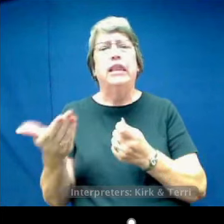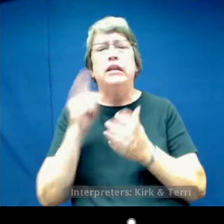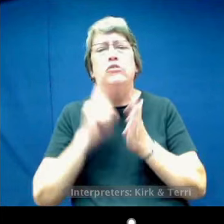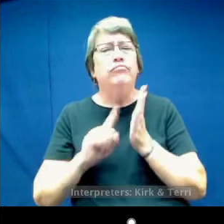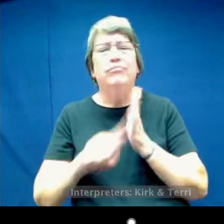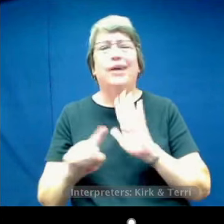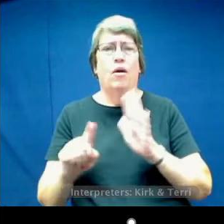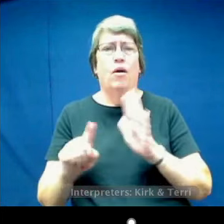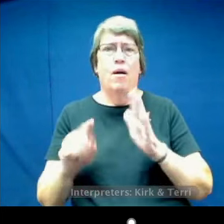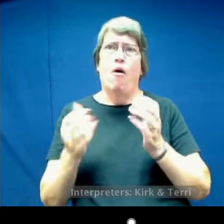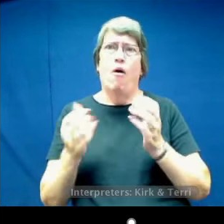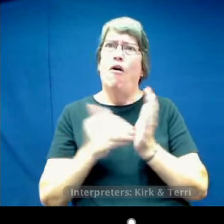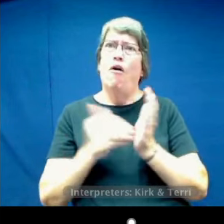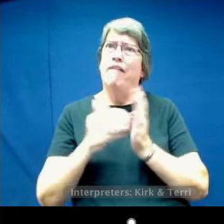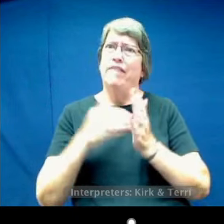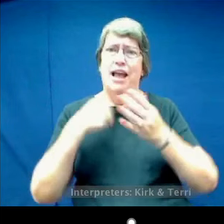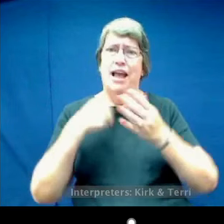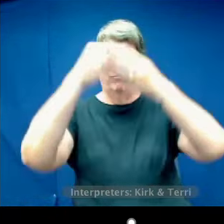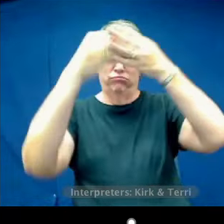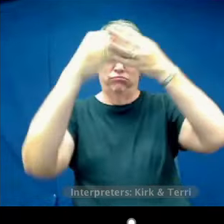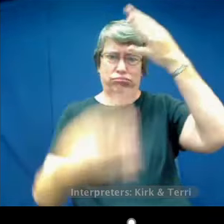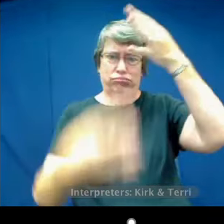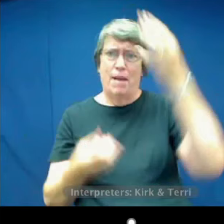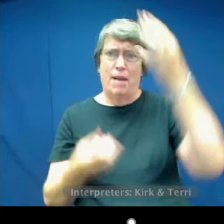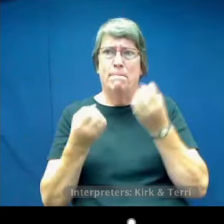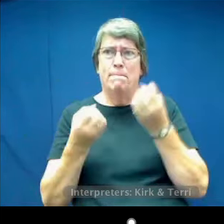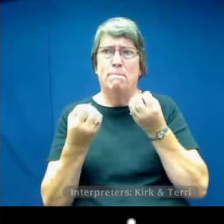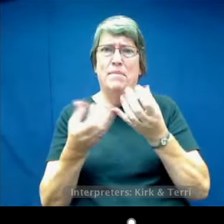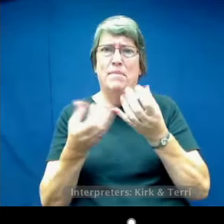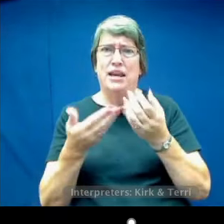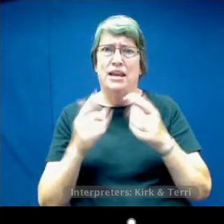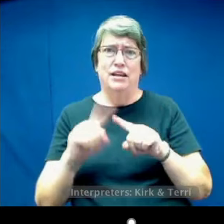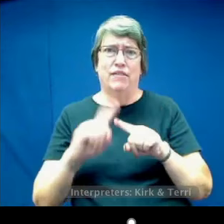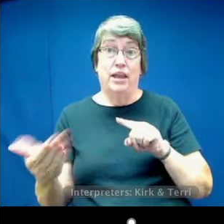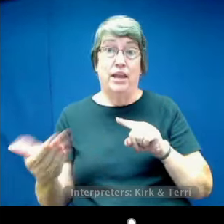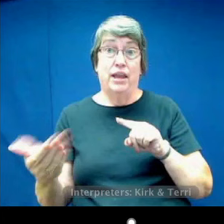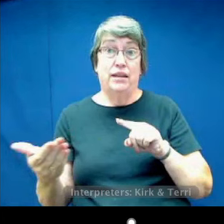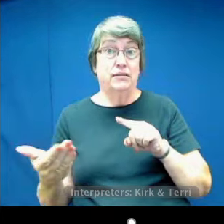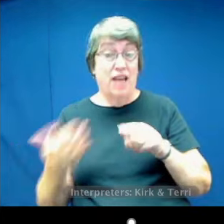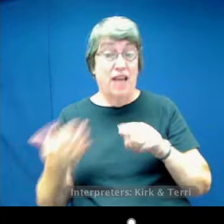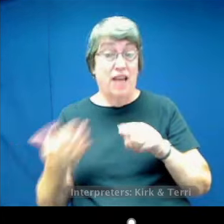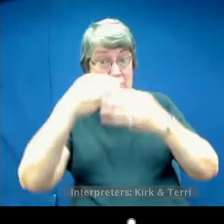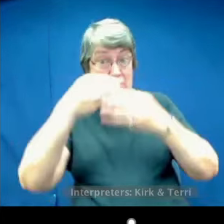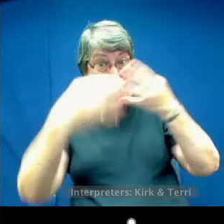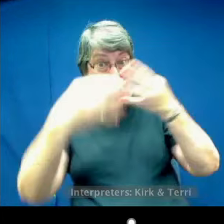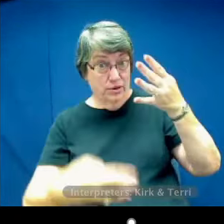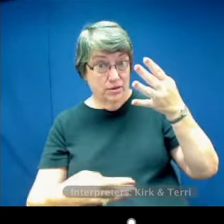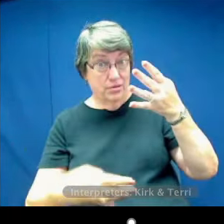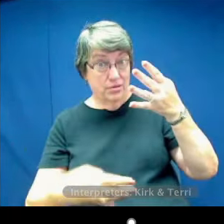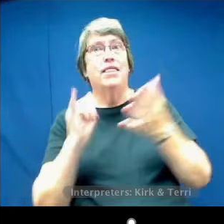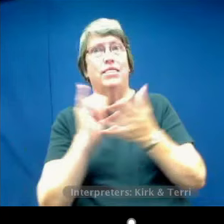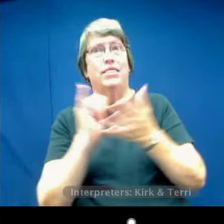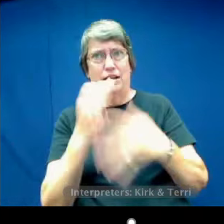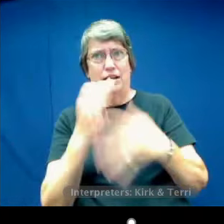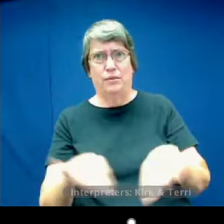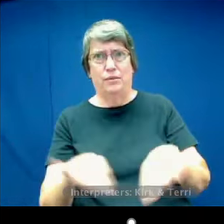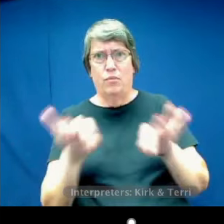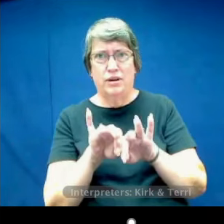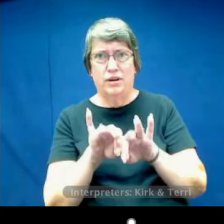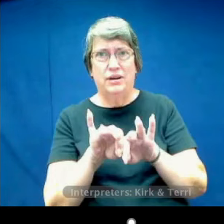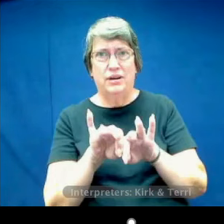a lot of different factors. And the factors are important because knowing them, you can anticipate what the deaf people are going to